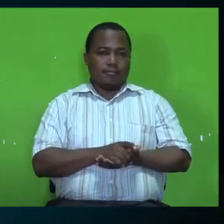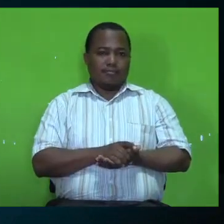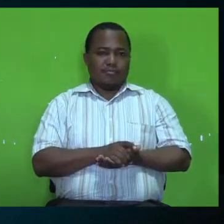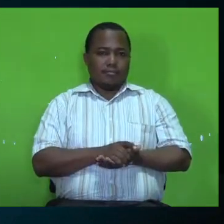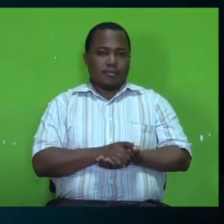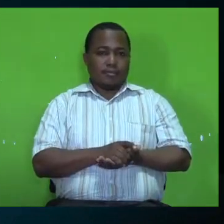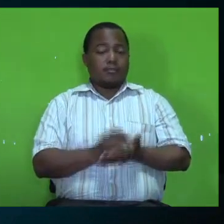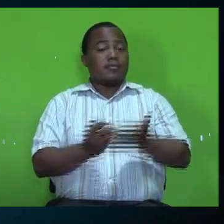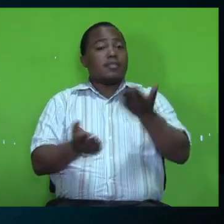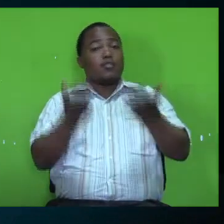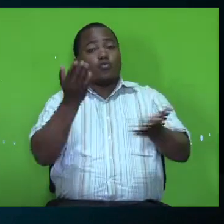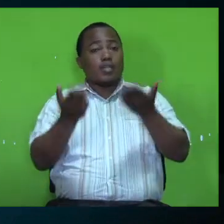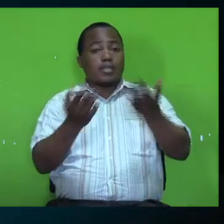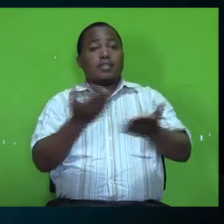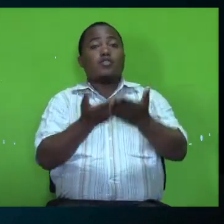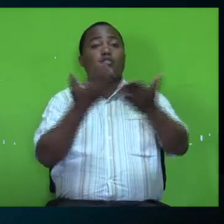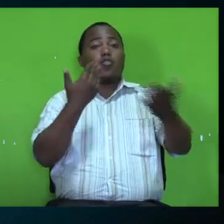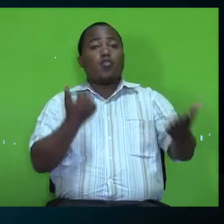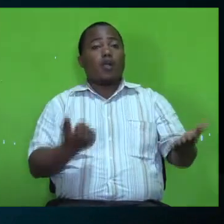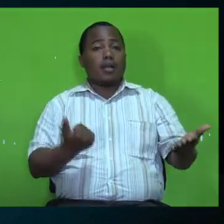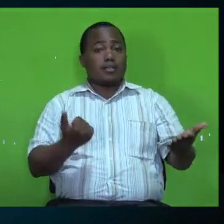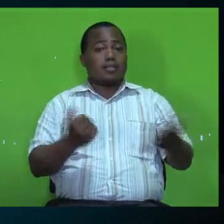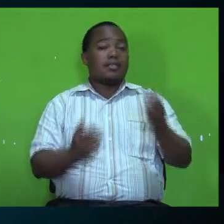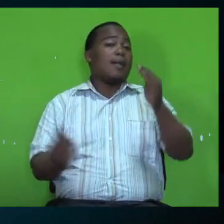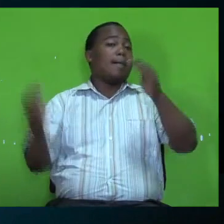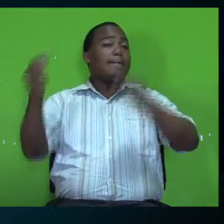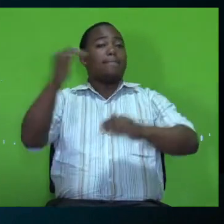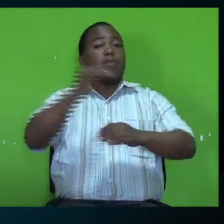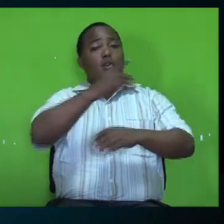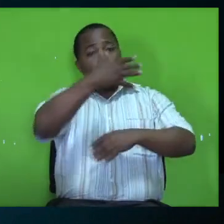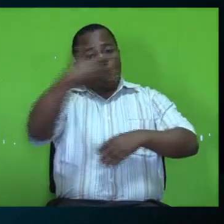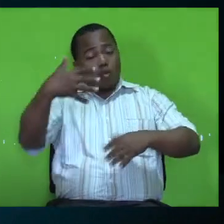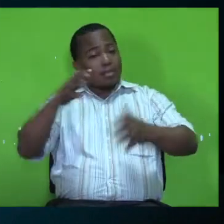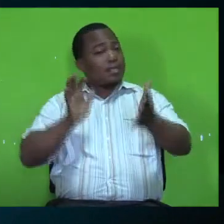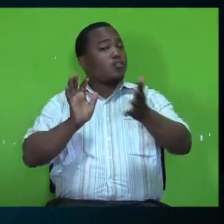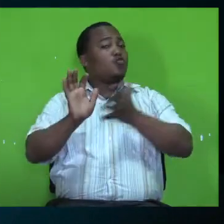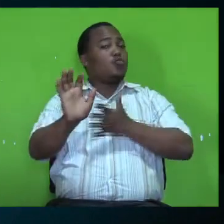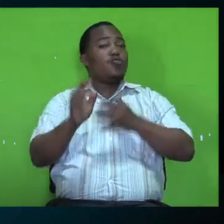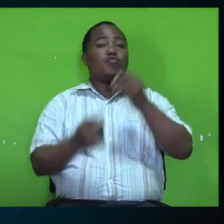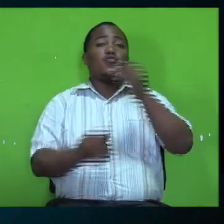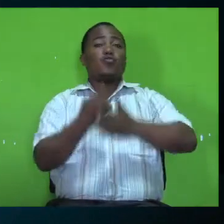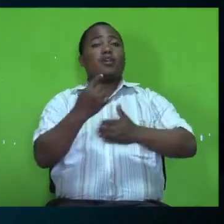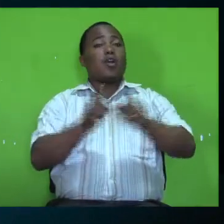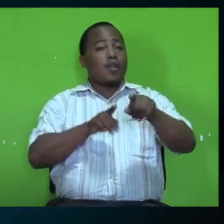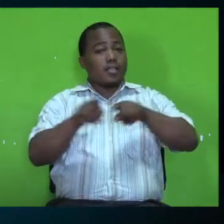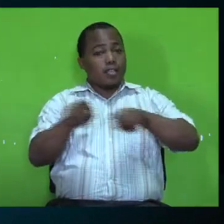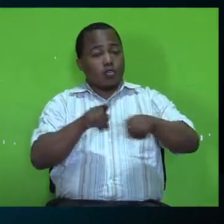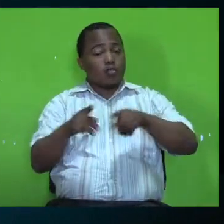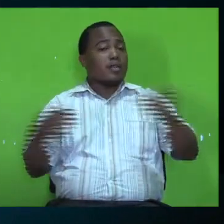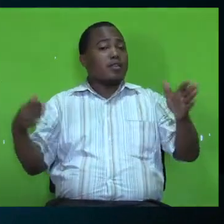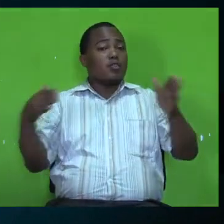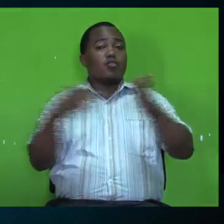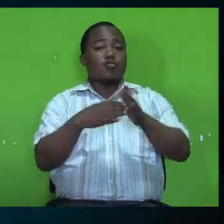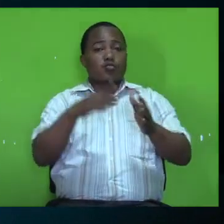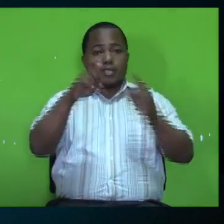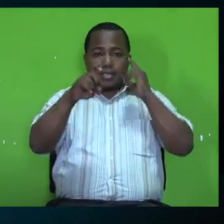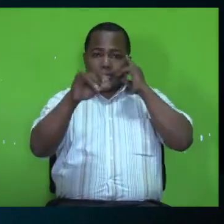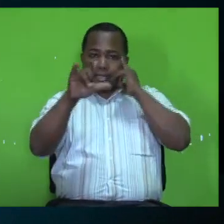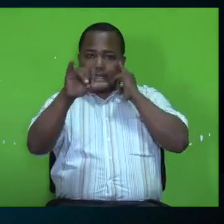This situation will cause more water to move from the roots to xylem.